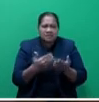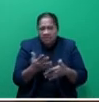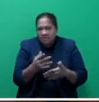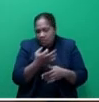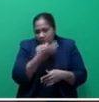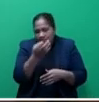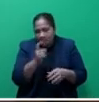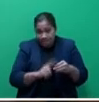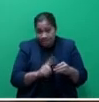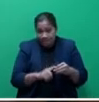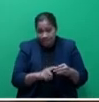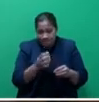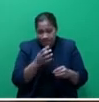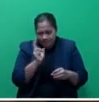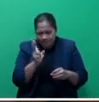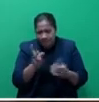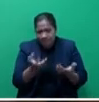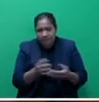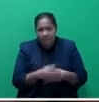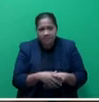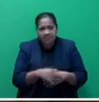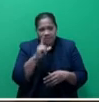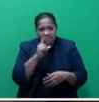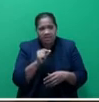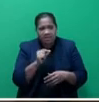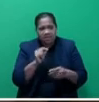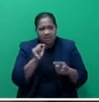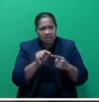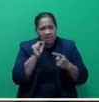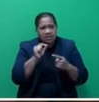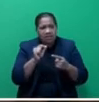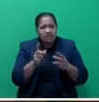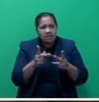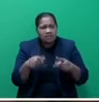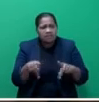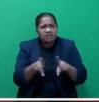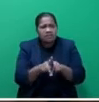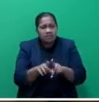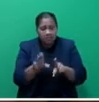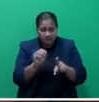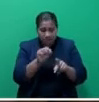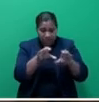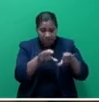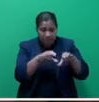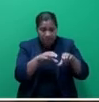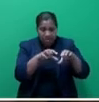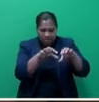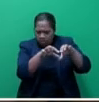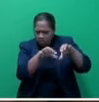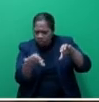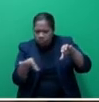And it's just to put it into perspective, the sediments from the construction goes into a creek that passes